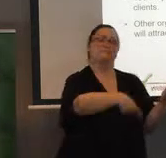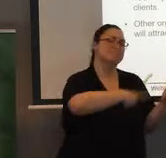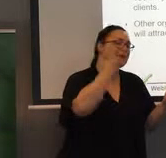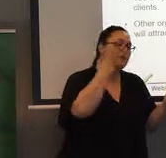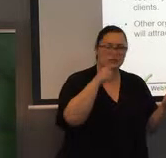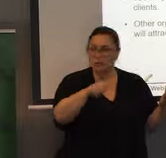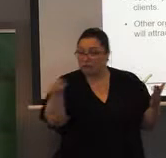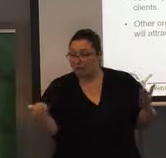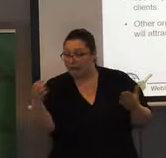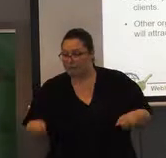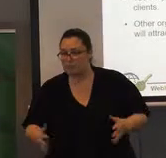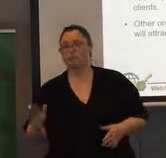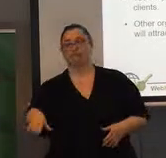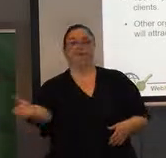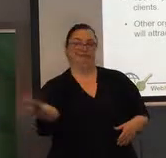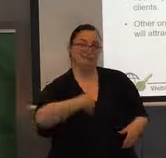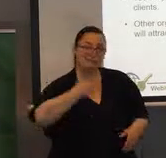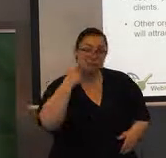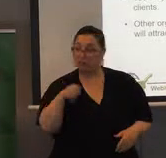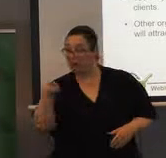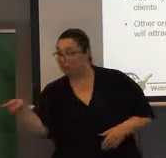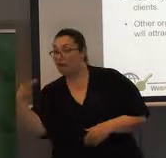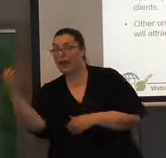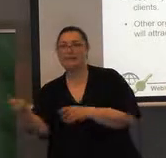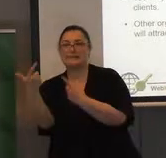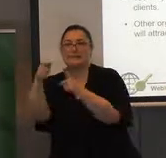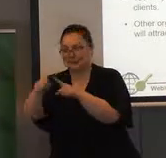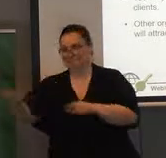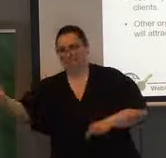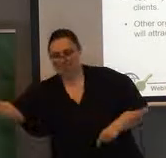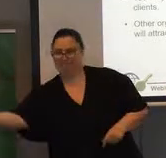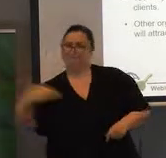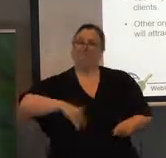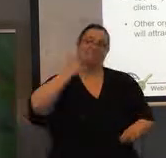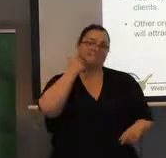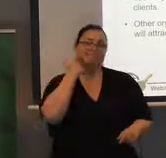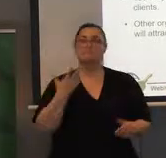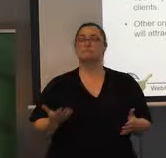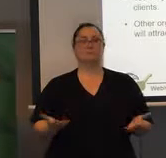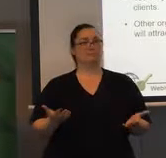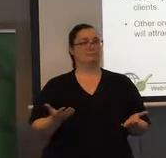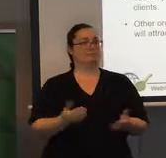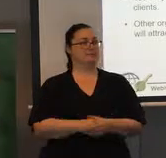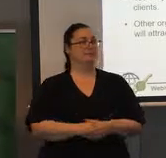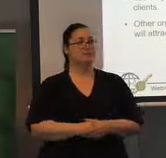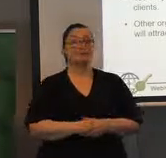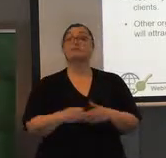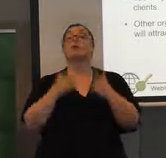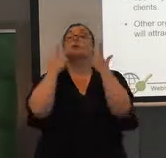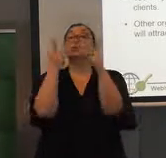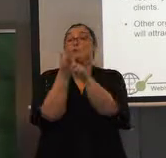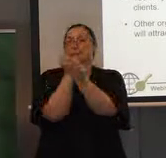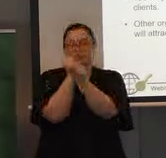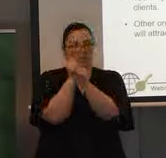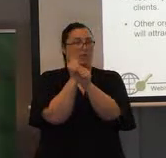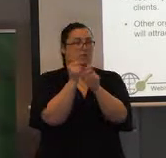so you've got a good, well-rounded view about how accessible your product is. I'm going to show you a few examples coming